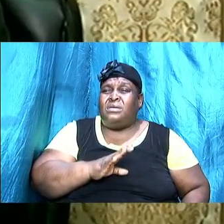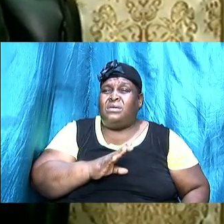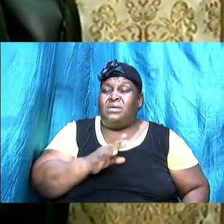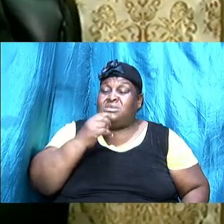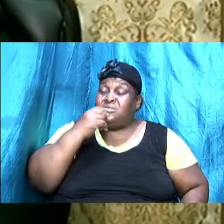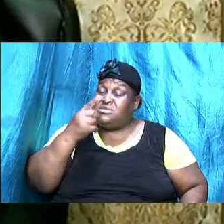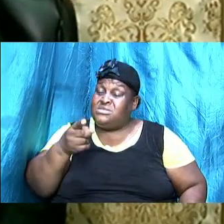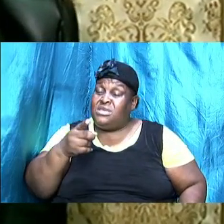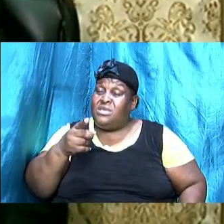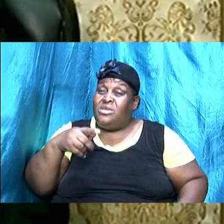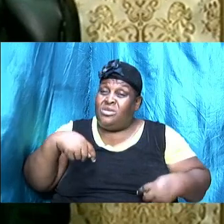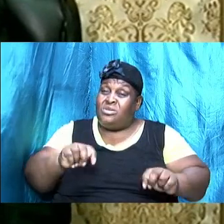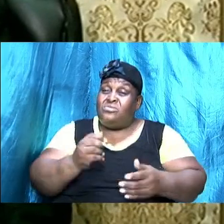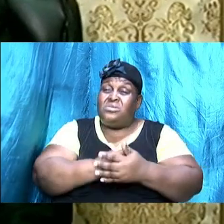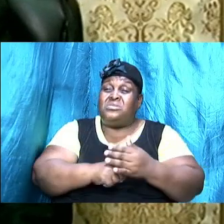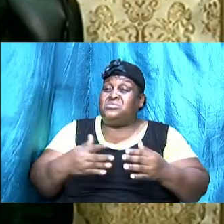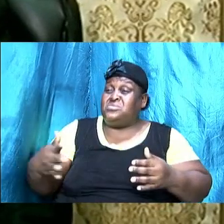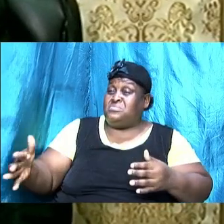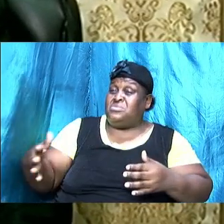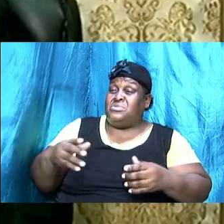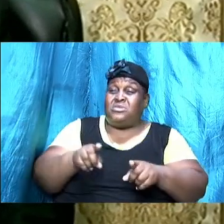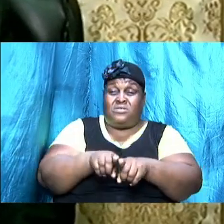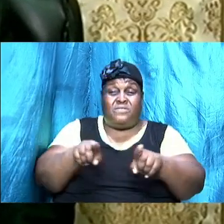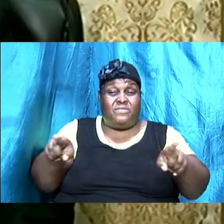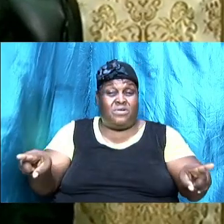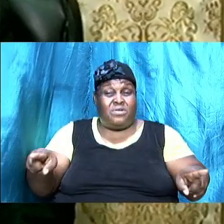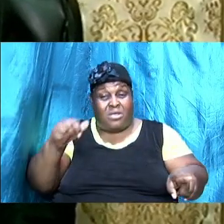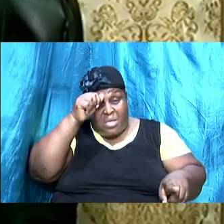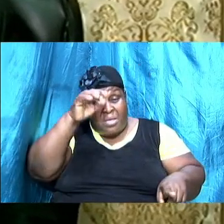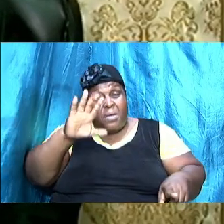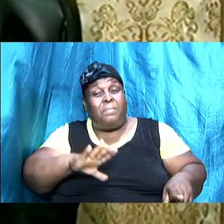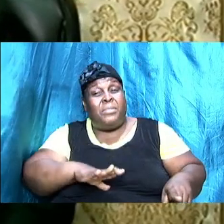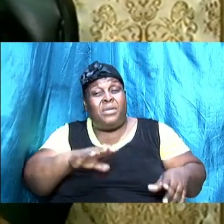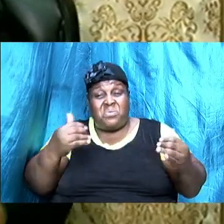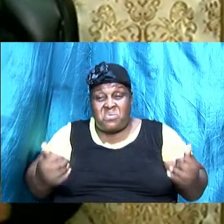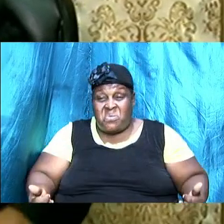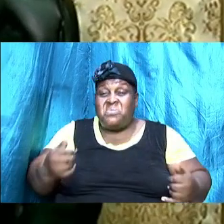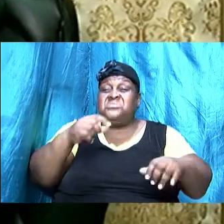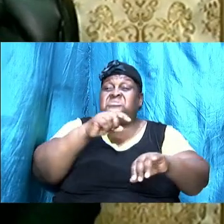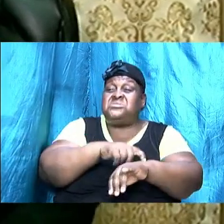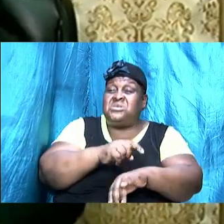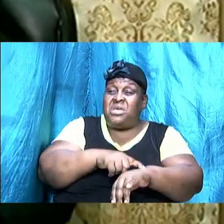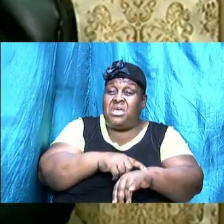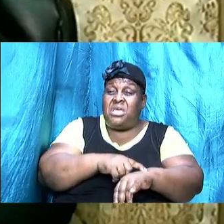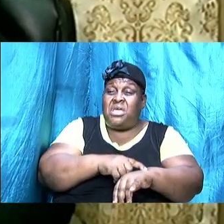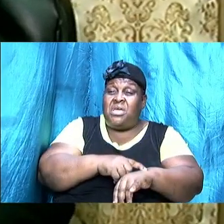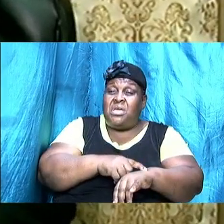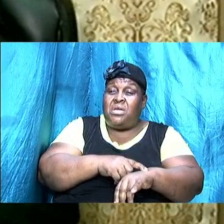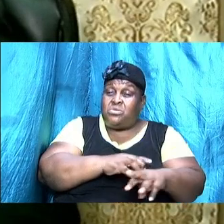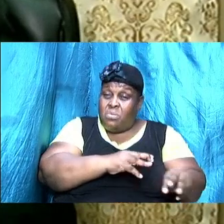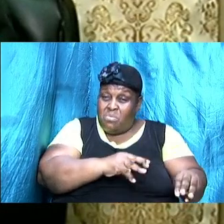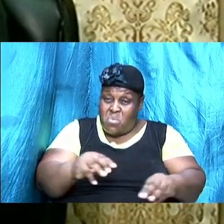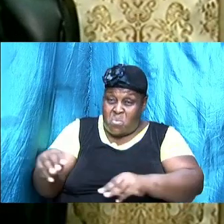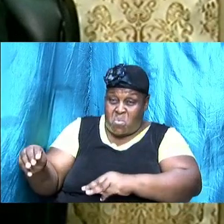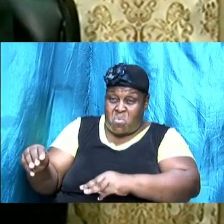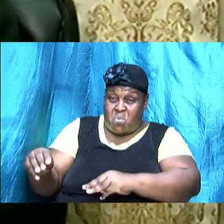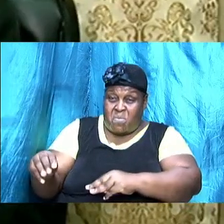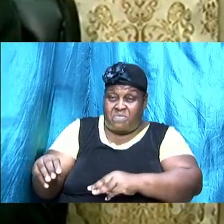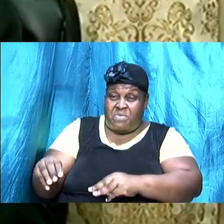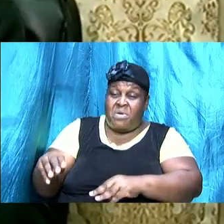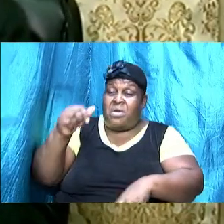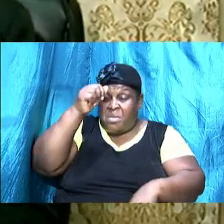different. And so, men, now is the time to dust off and get up.